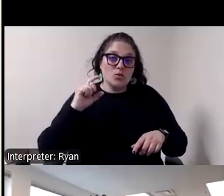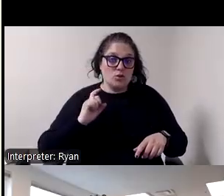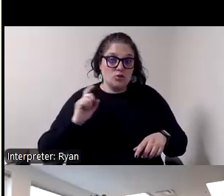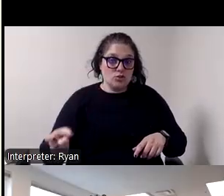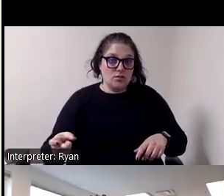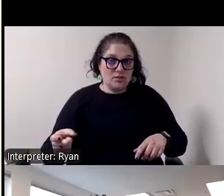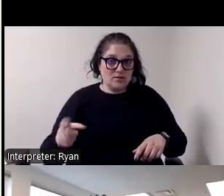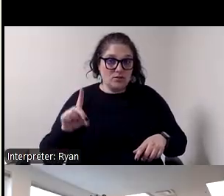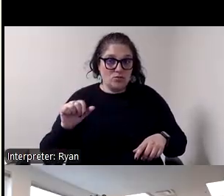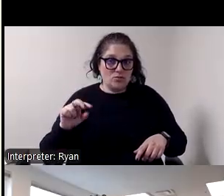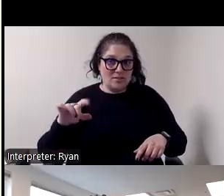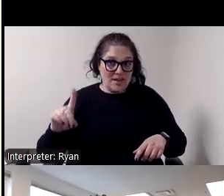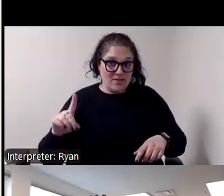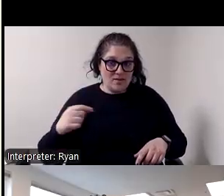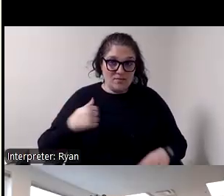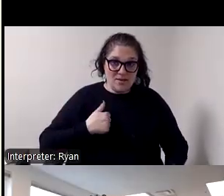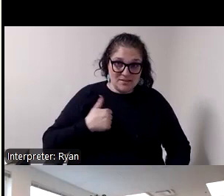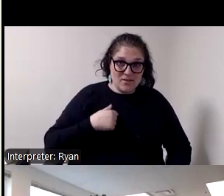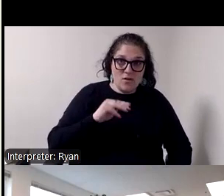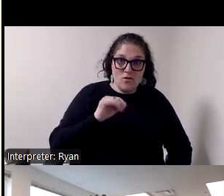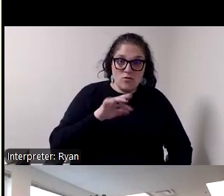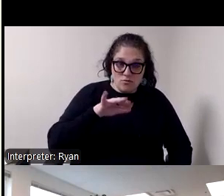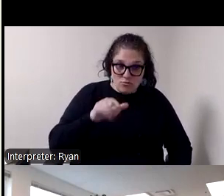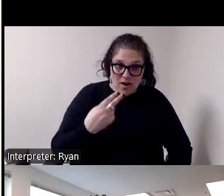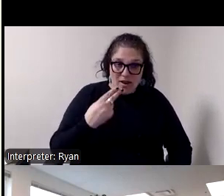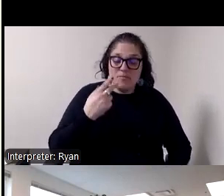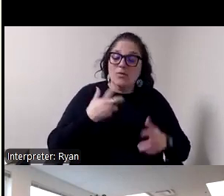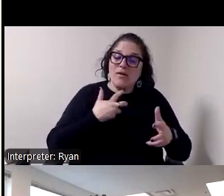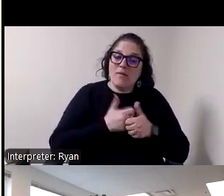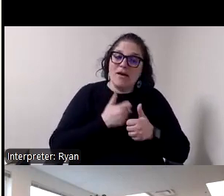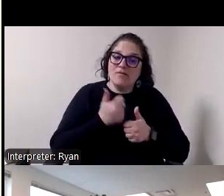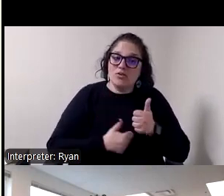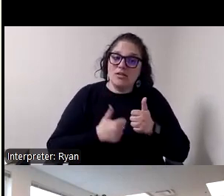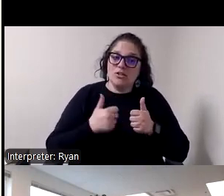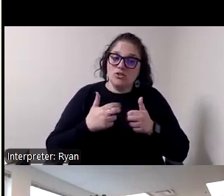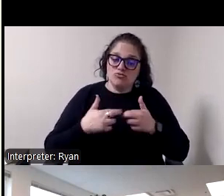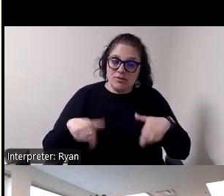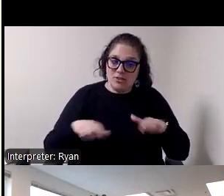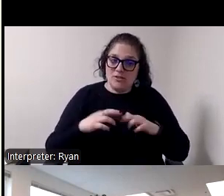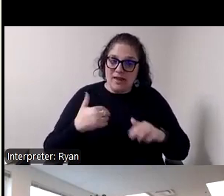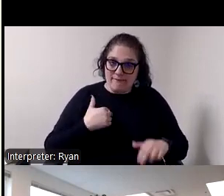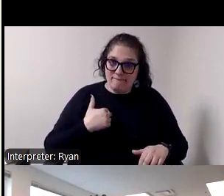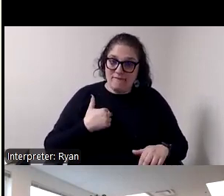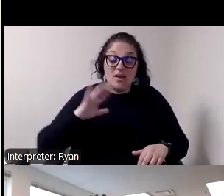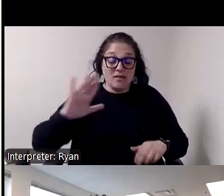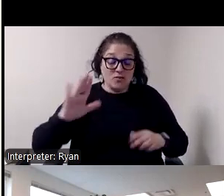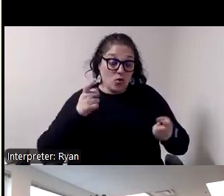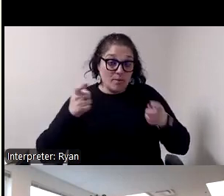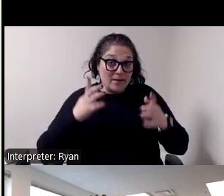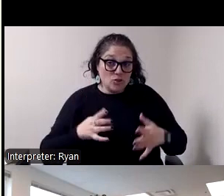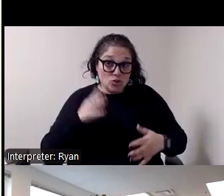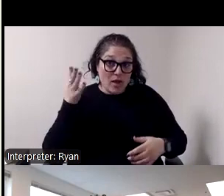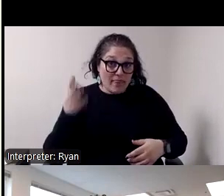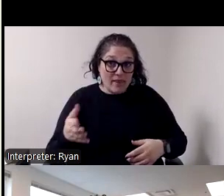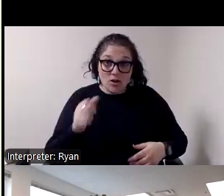to David or I or Mariah, but we do have backups for each region. And if your manager's not there,